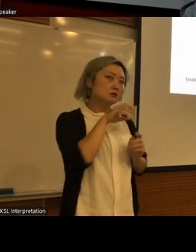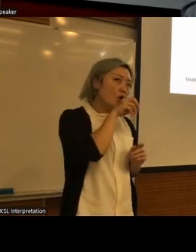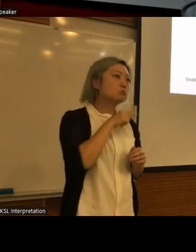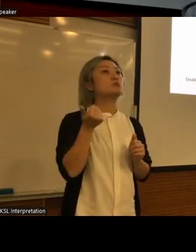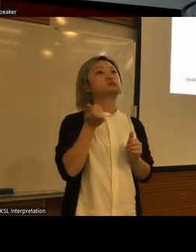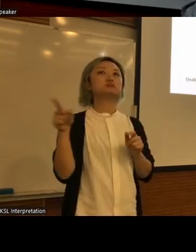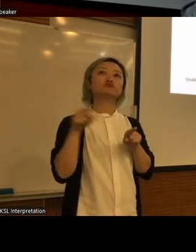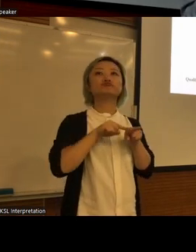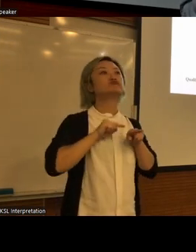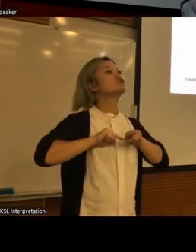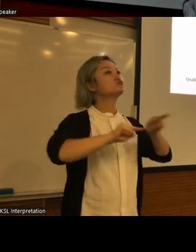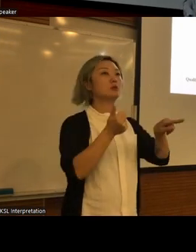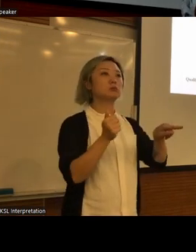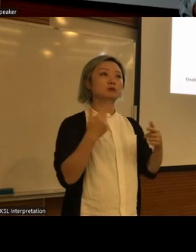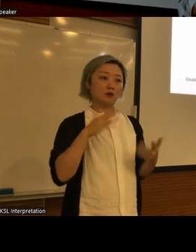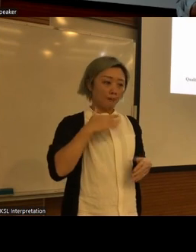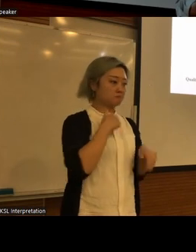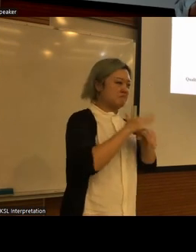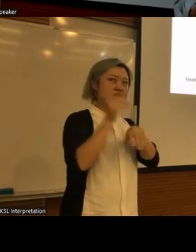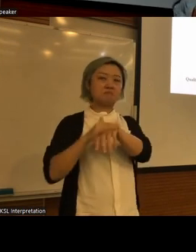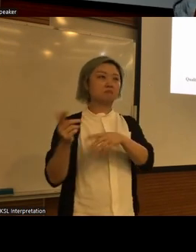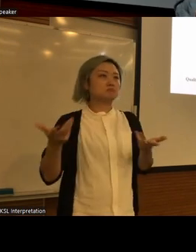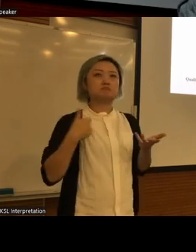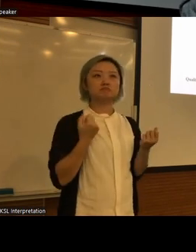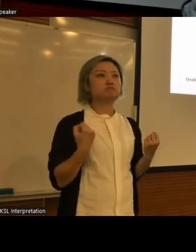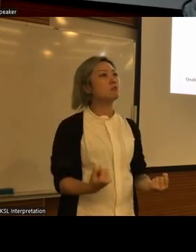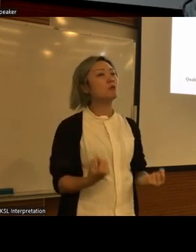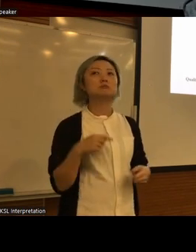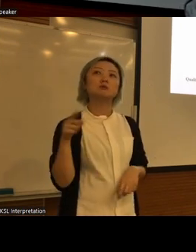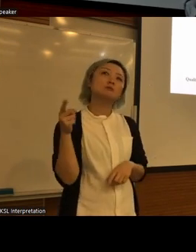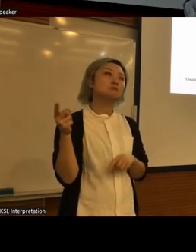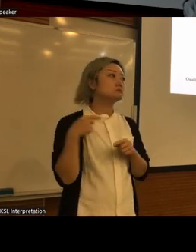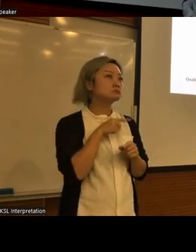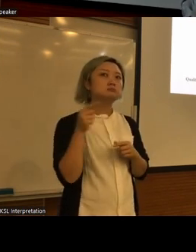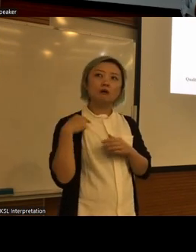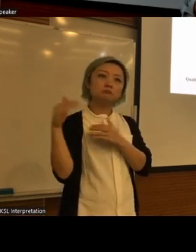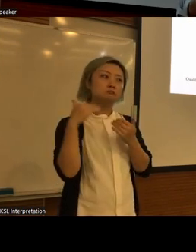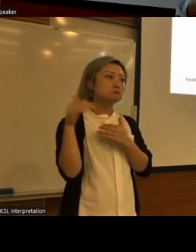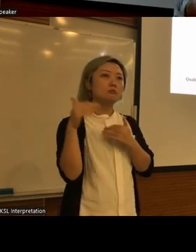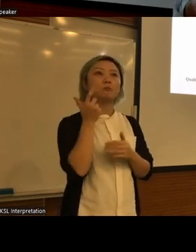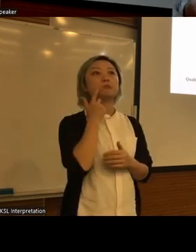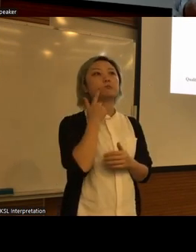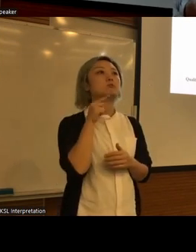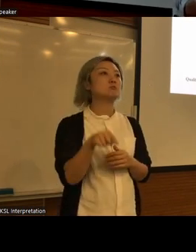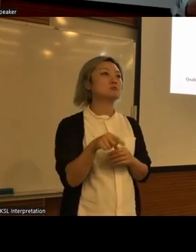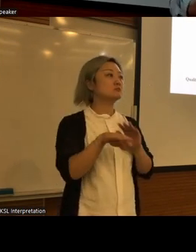completely effortless. And that the process was completely the